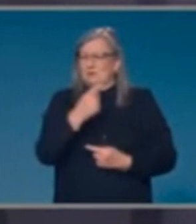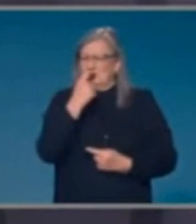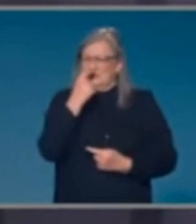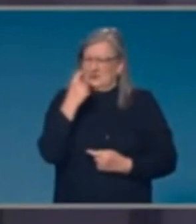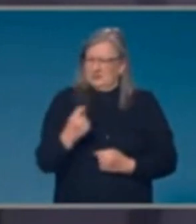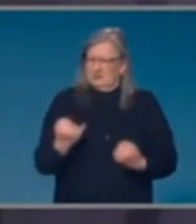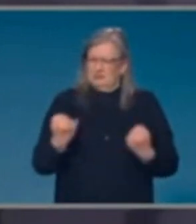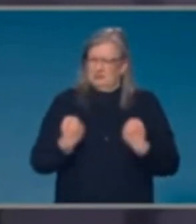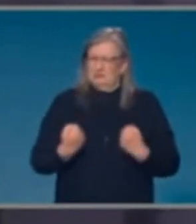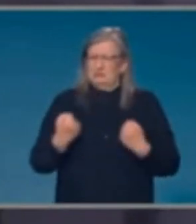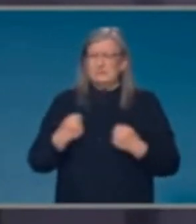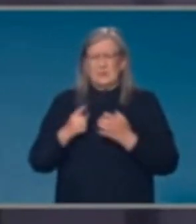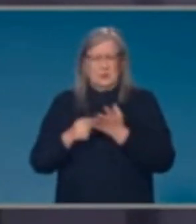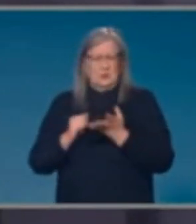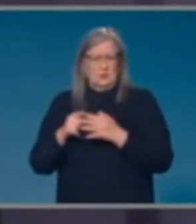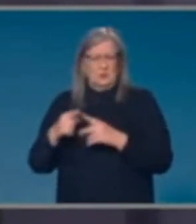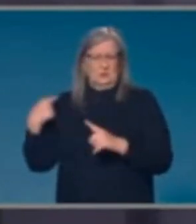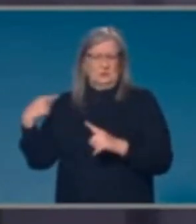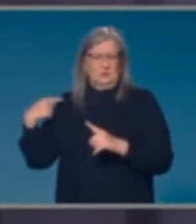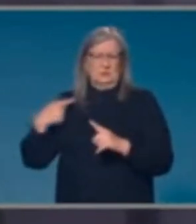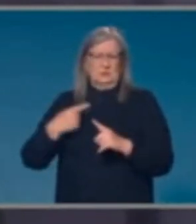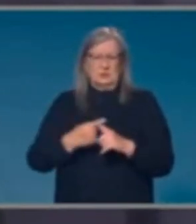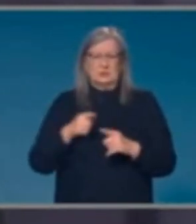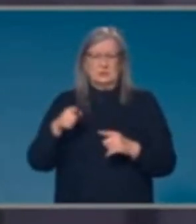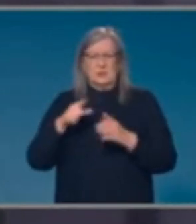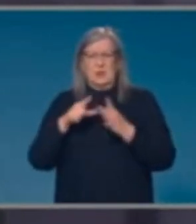is currently being used in intensive care and in